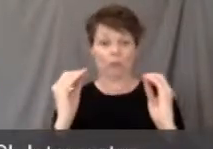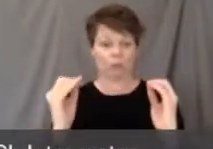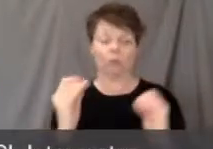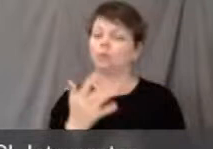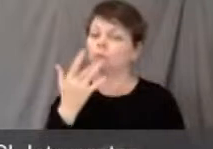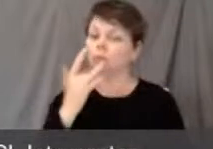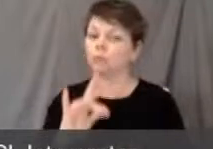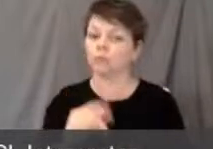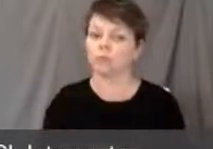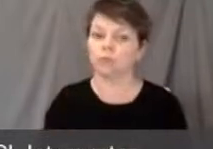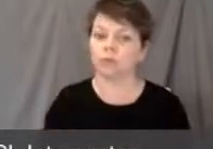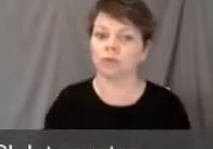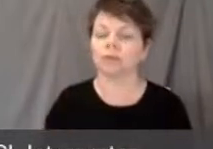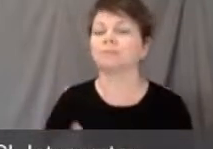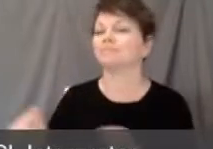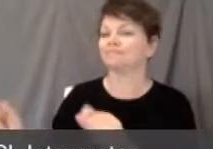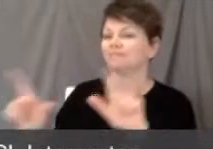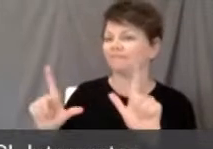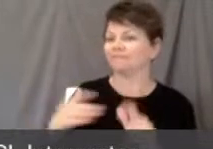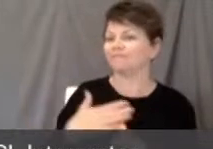Next slide, please.